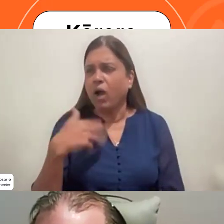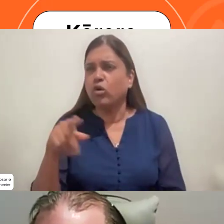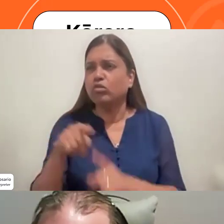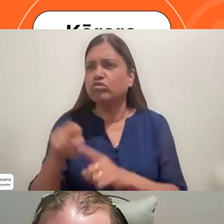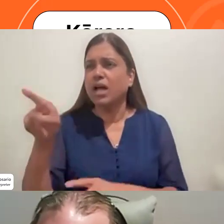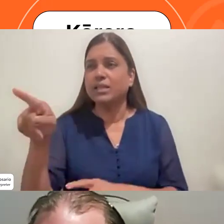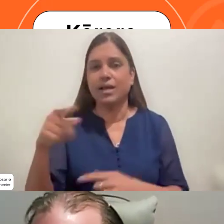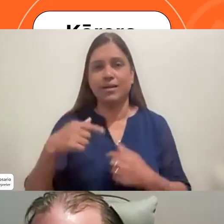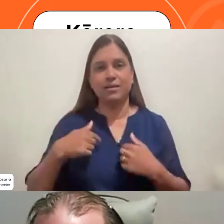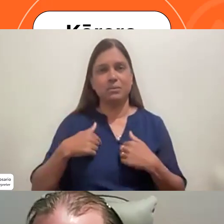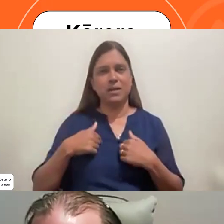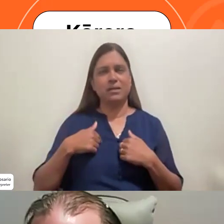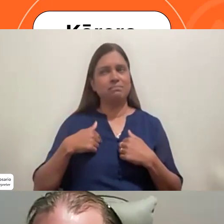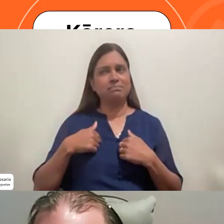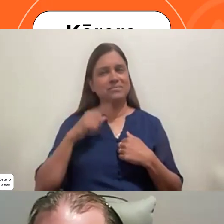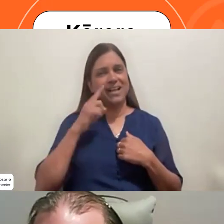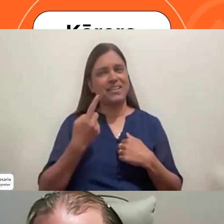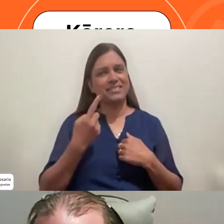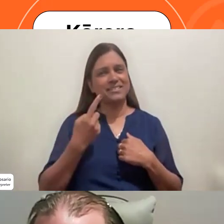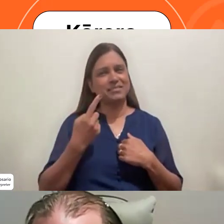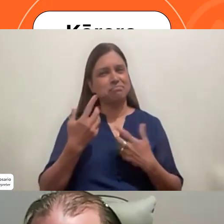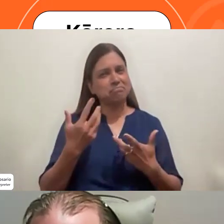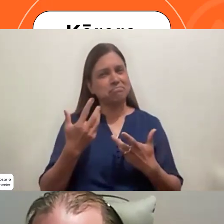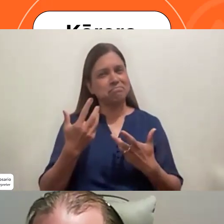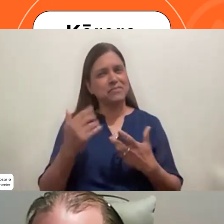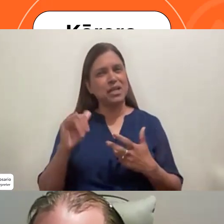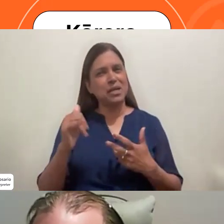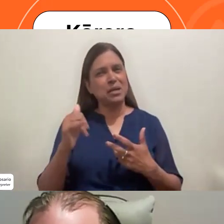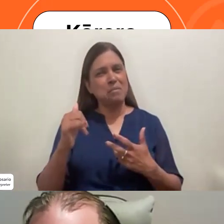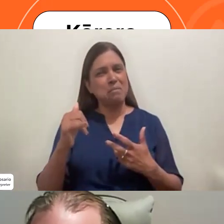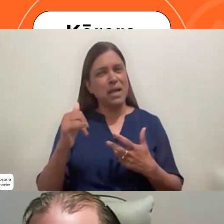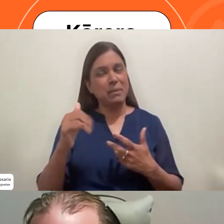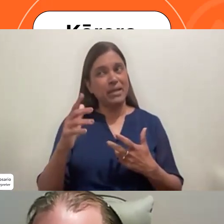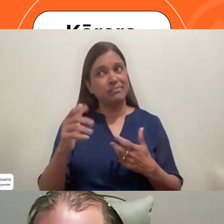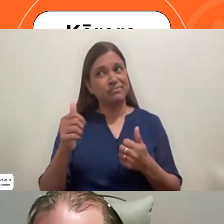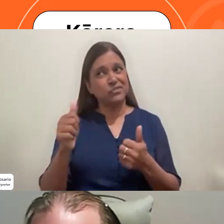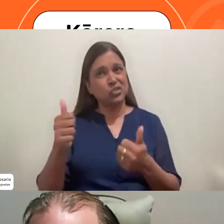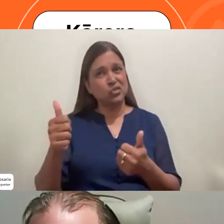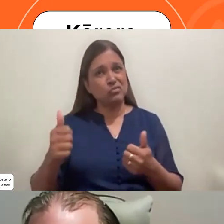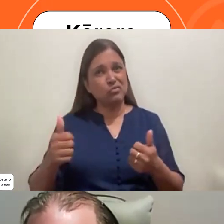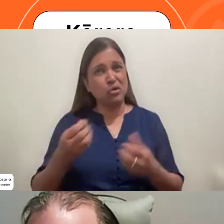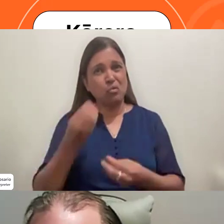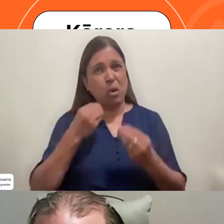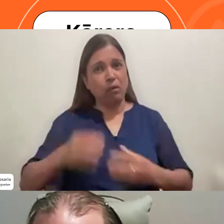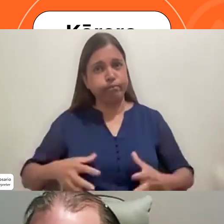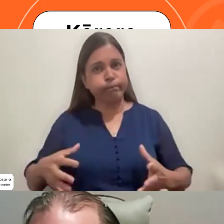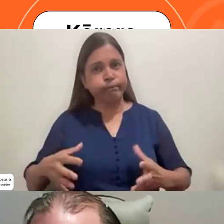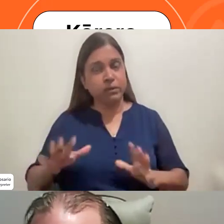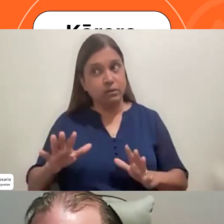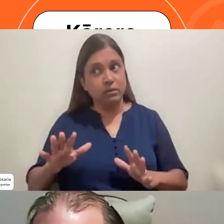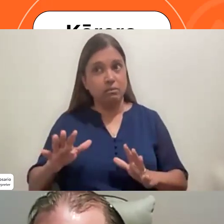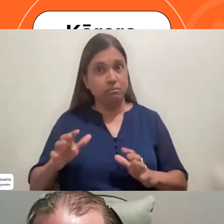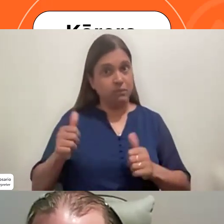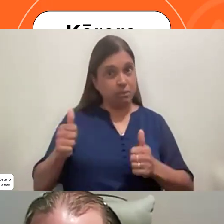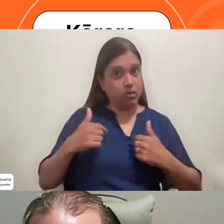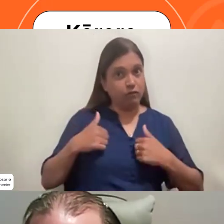for many years now. Might be good for the wallet and the waistline, but I would still have liked to have tried that. And then, you know, when you're